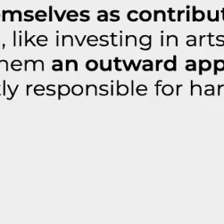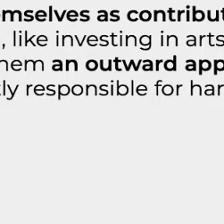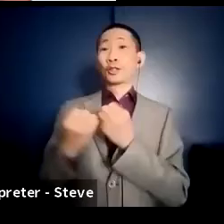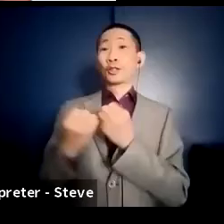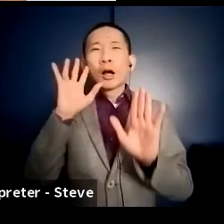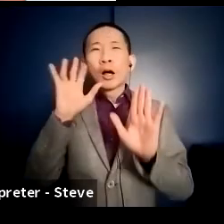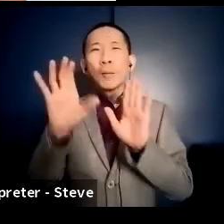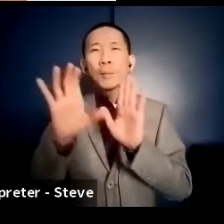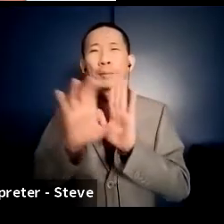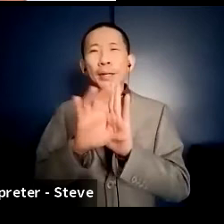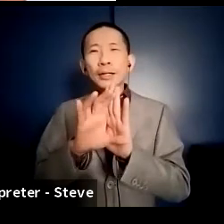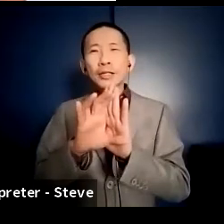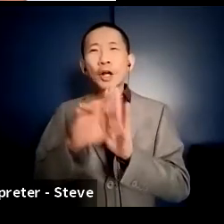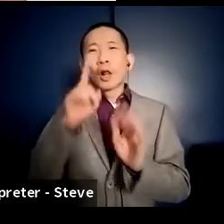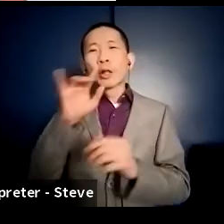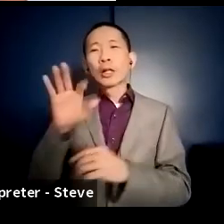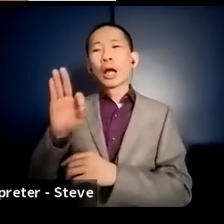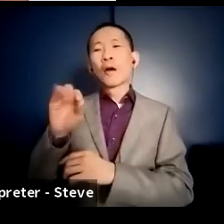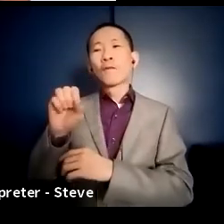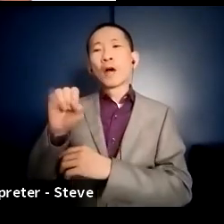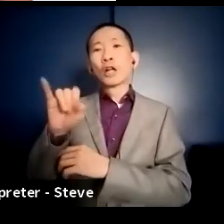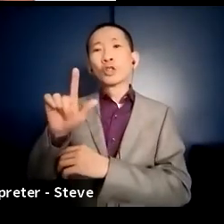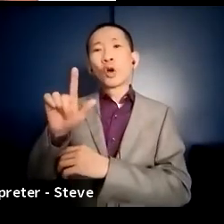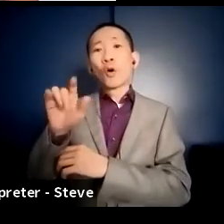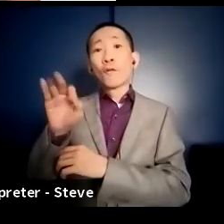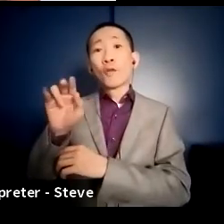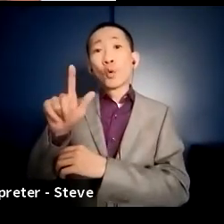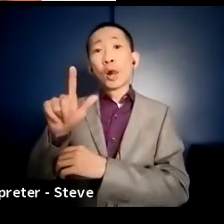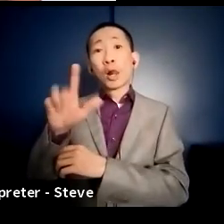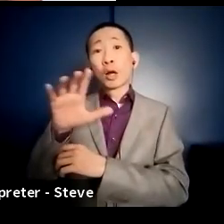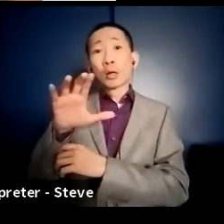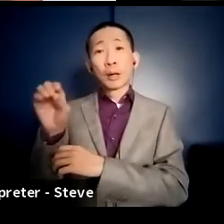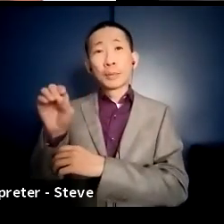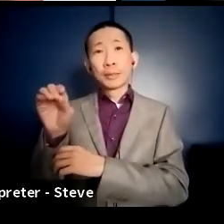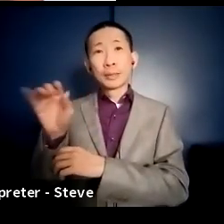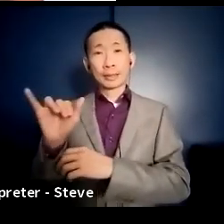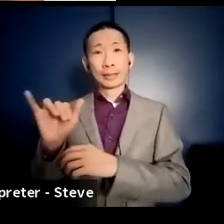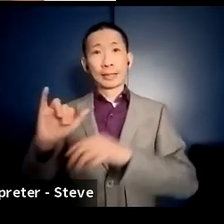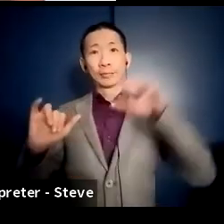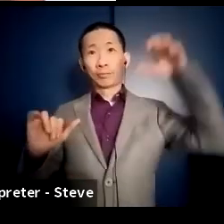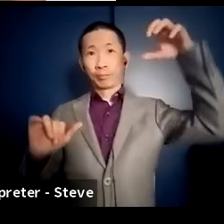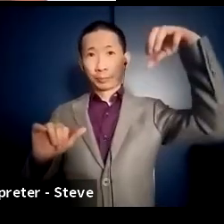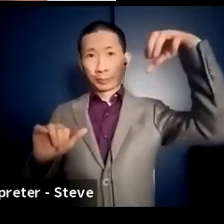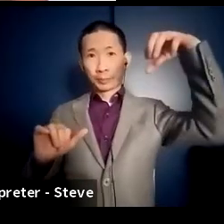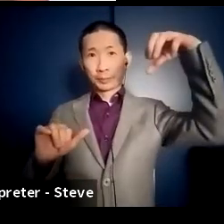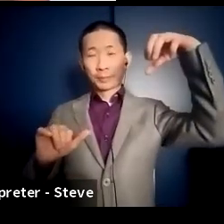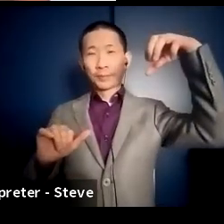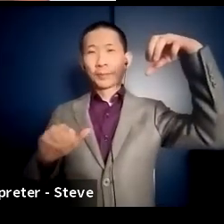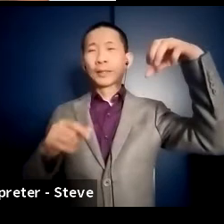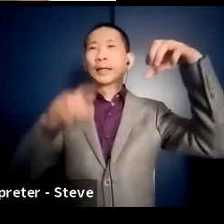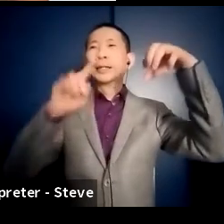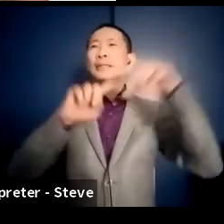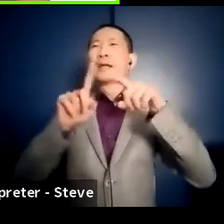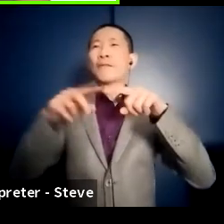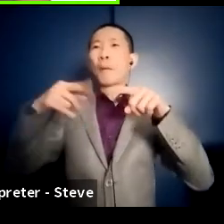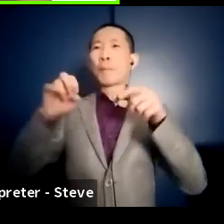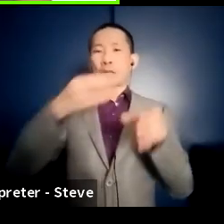that was the sort of fossil fuel companies as the like sitting on top of several pillars,